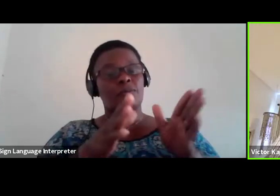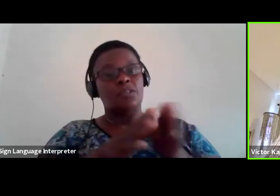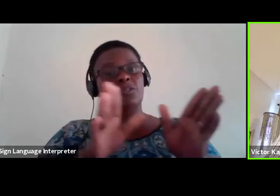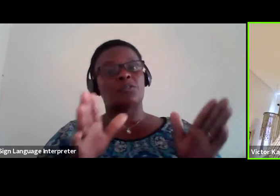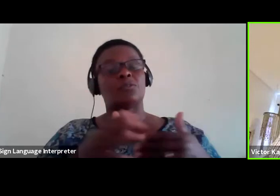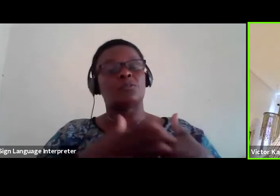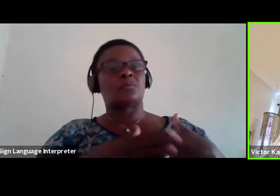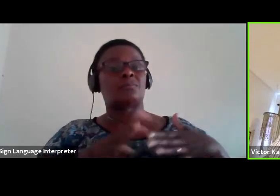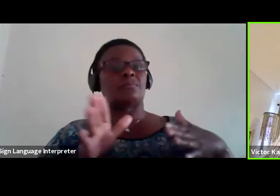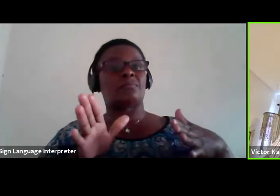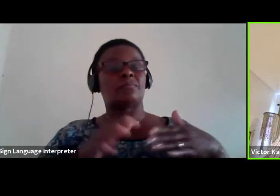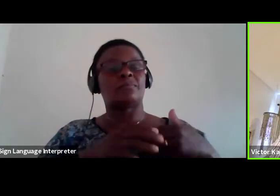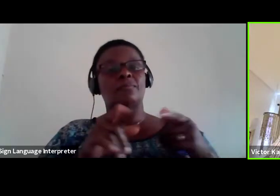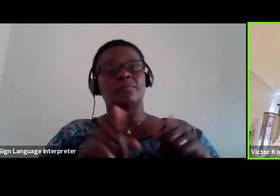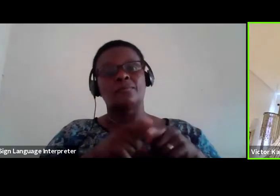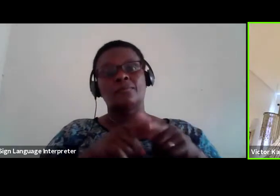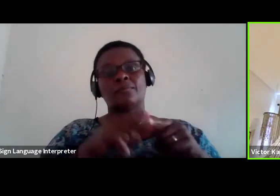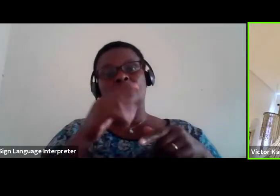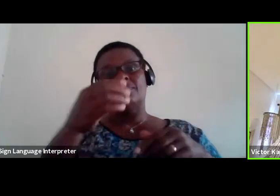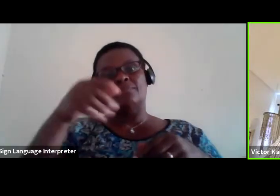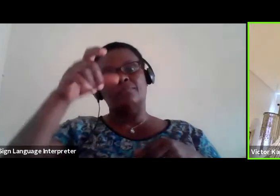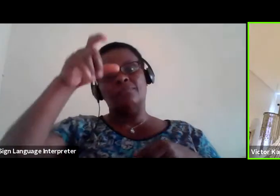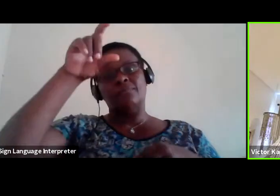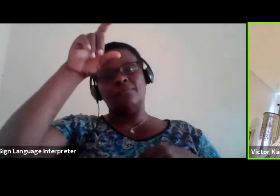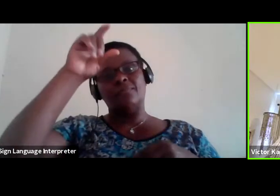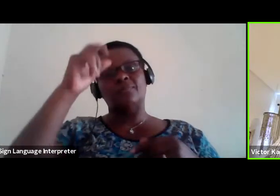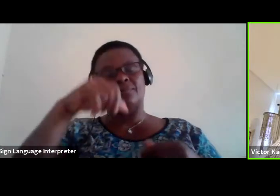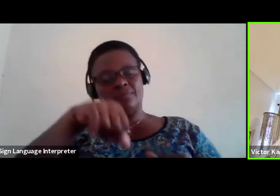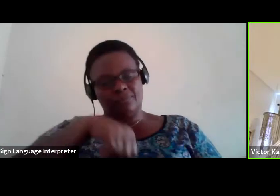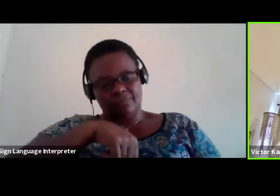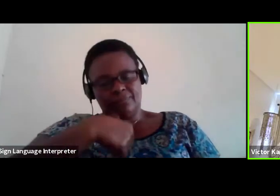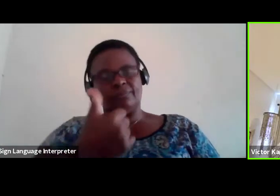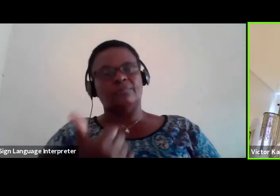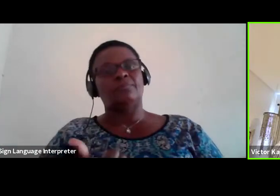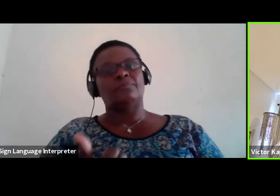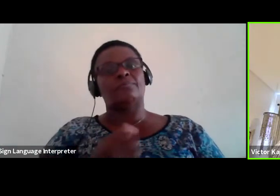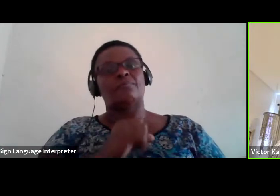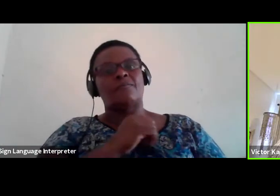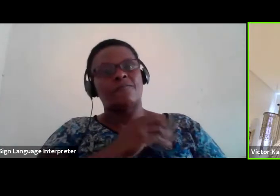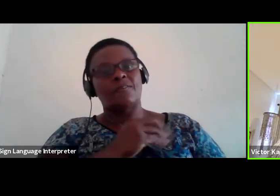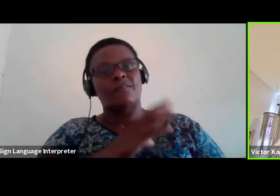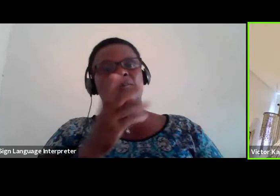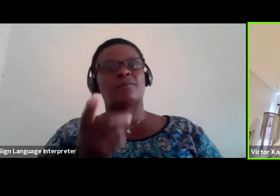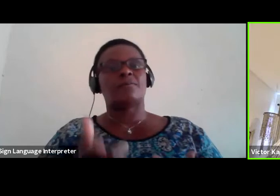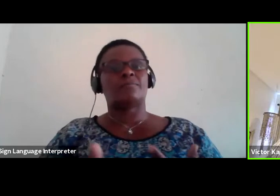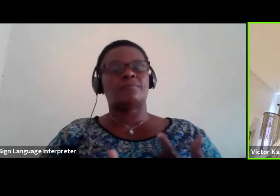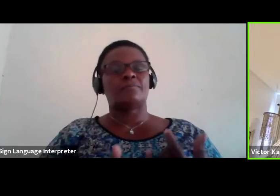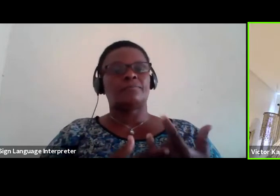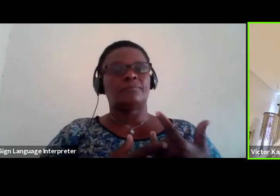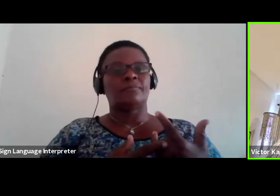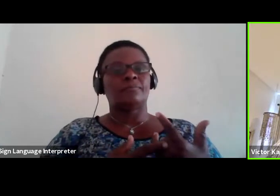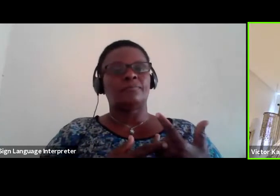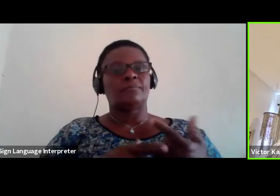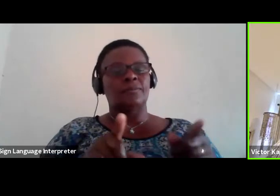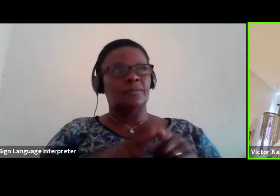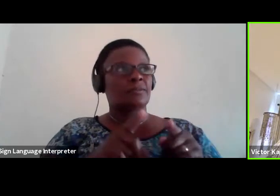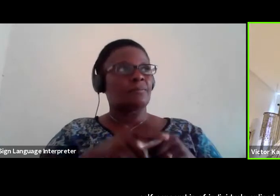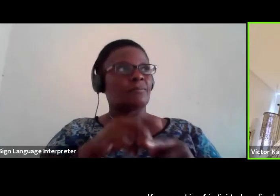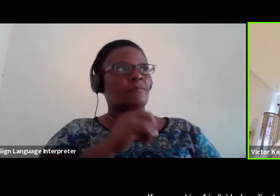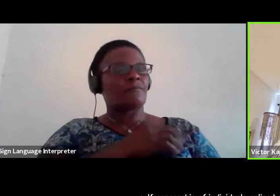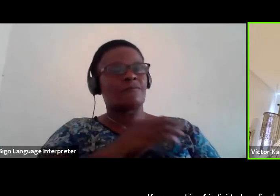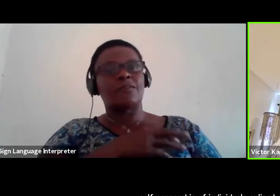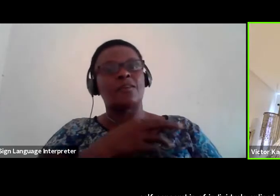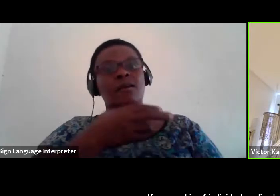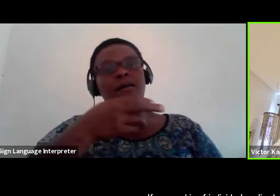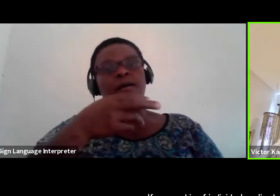is increasing self-censorship of individuals online because of fear of the repercussions. We've seen quite a